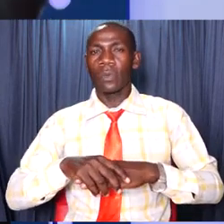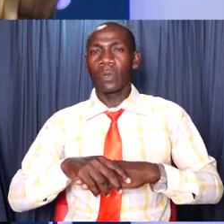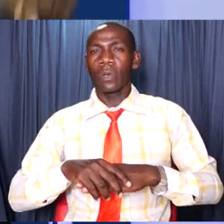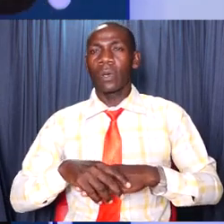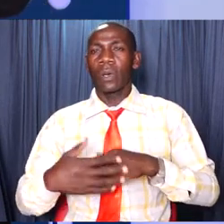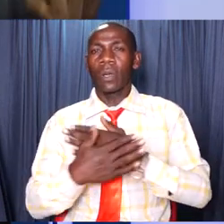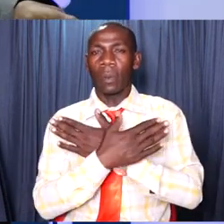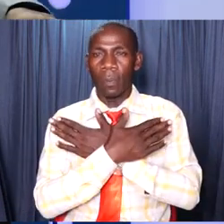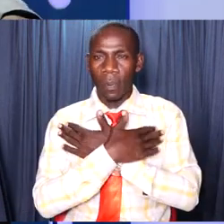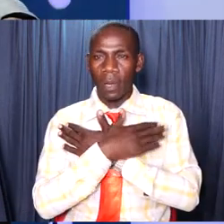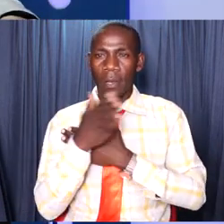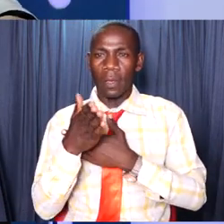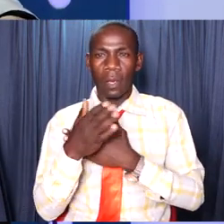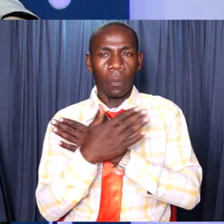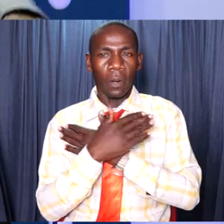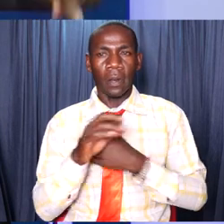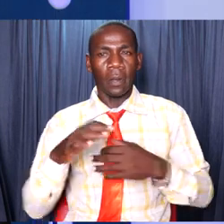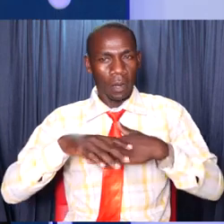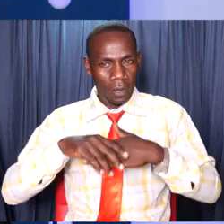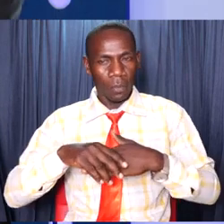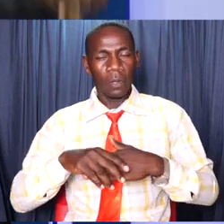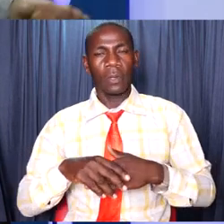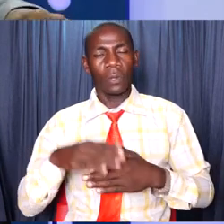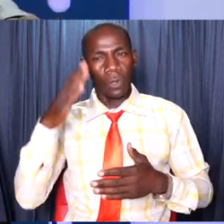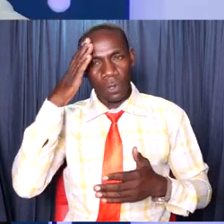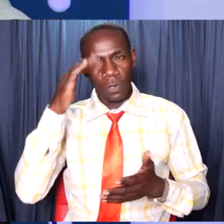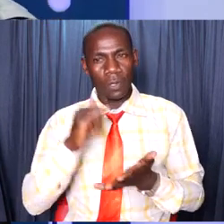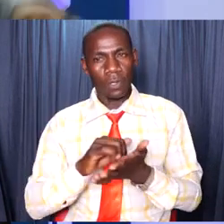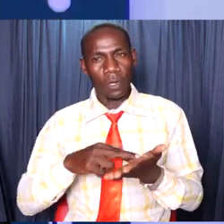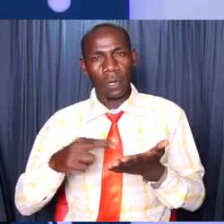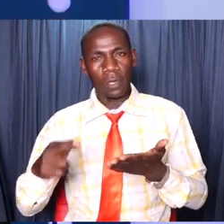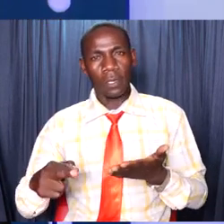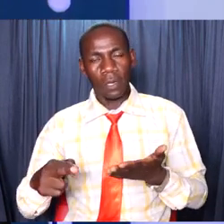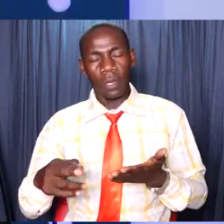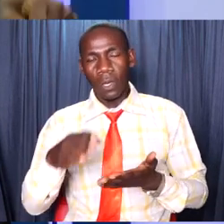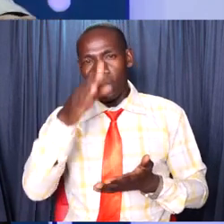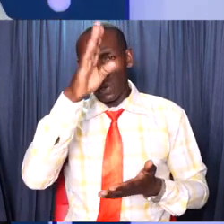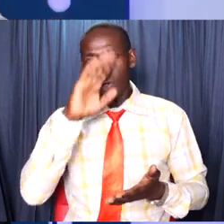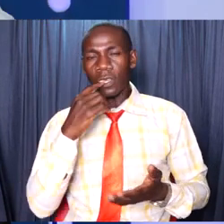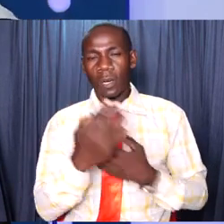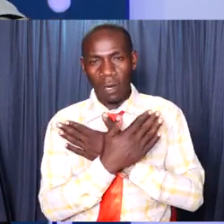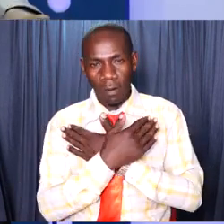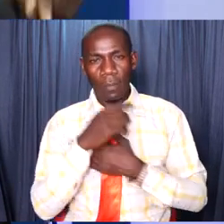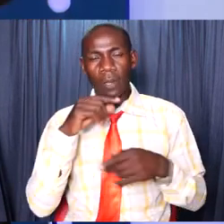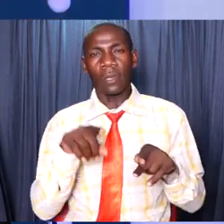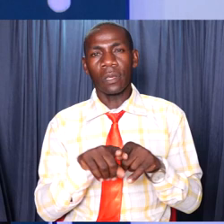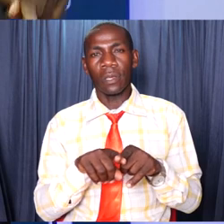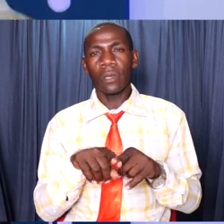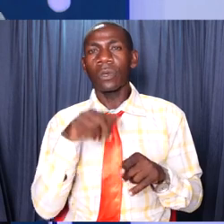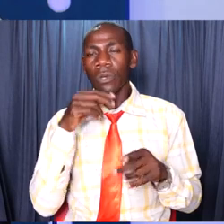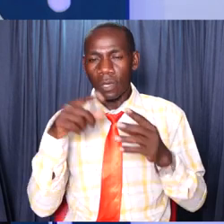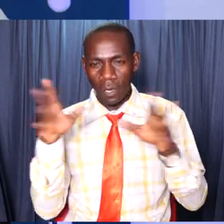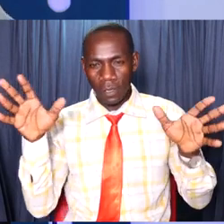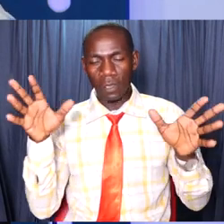uko, upendo hakuna, whether ushike. Love is there or not, you keep. Mano umejua hii ndio haki. Because you know this Mungu right. Anasema, penda ndugu. God says love brethren.